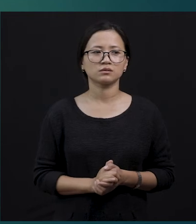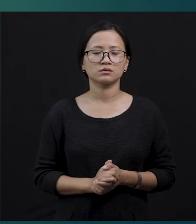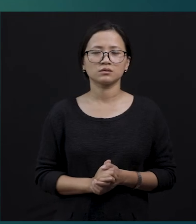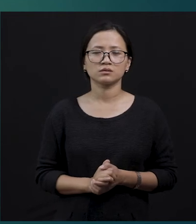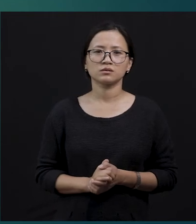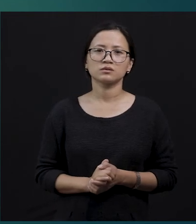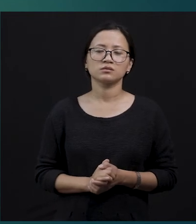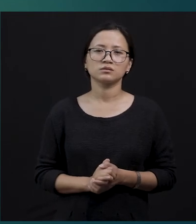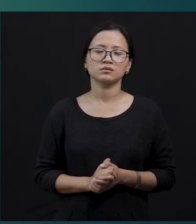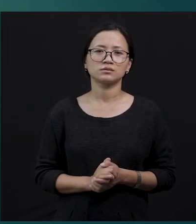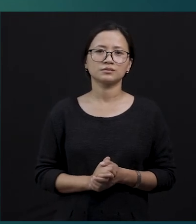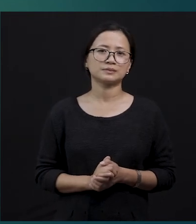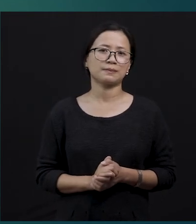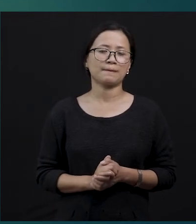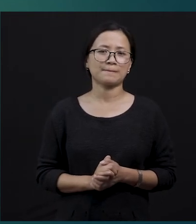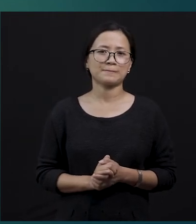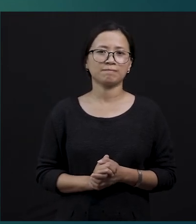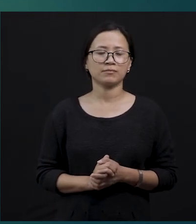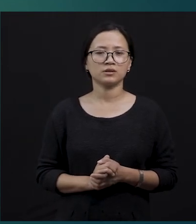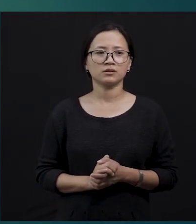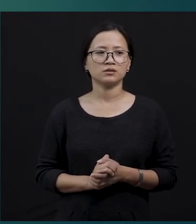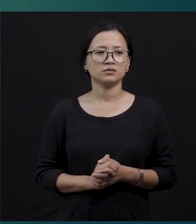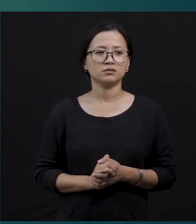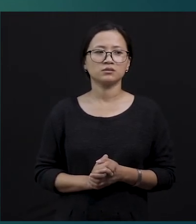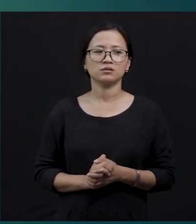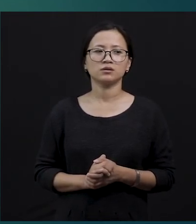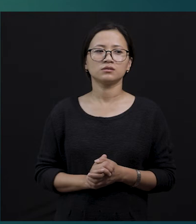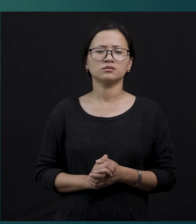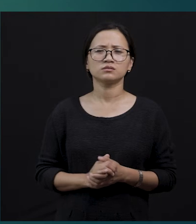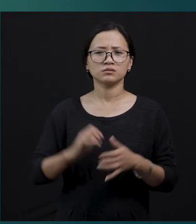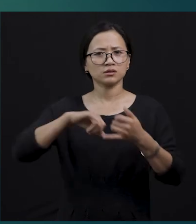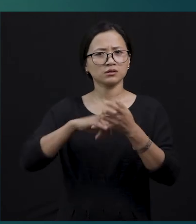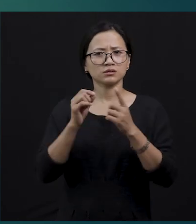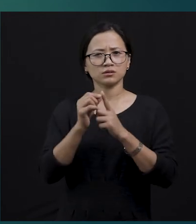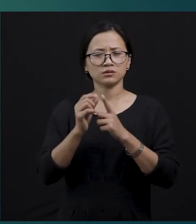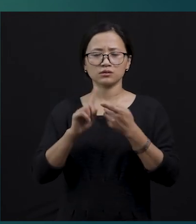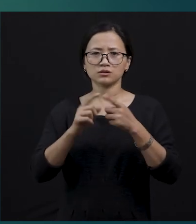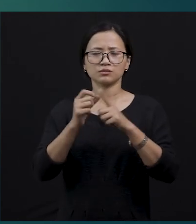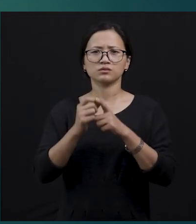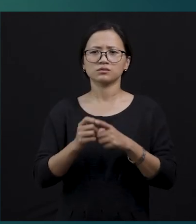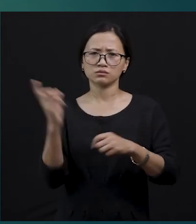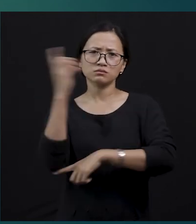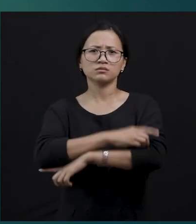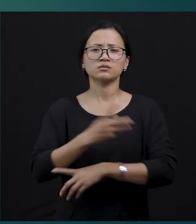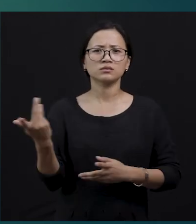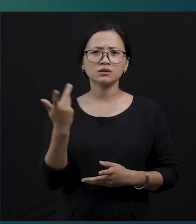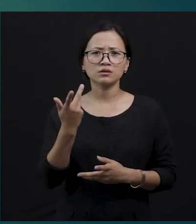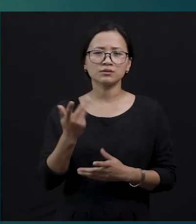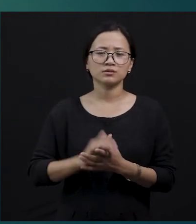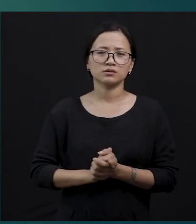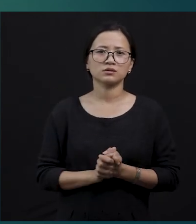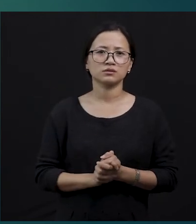January has how many days? 31 days. Now, how many days has September? So when you count it like